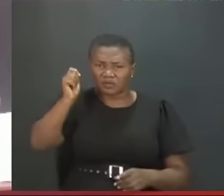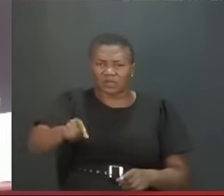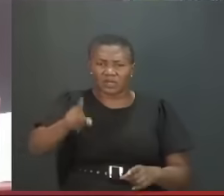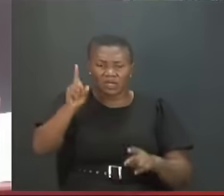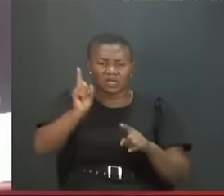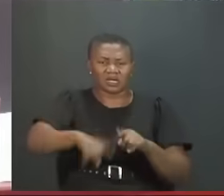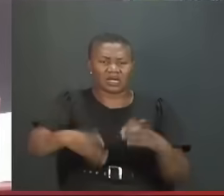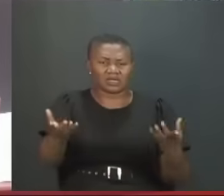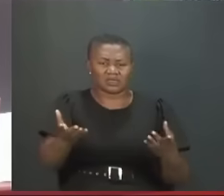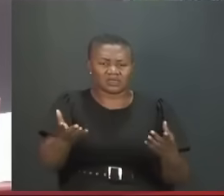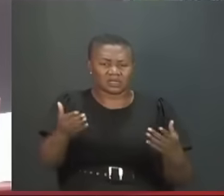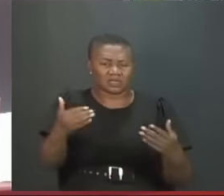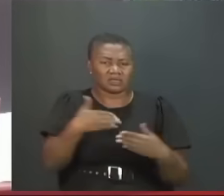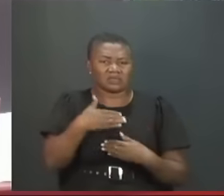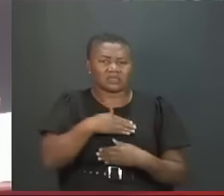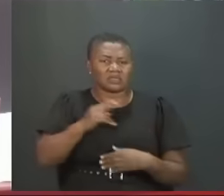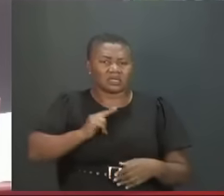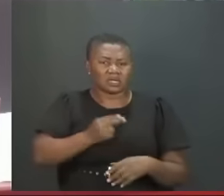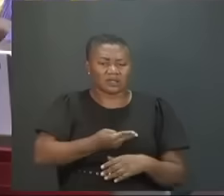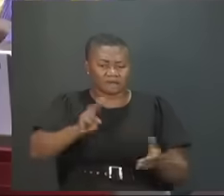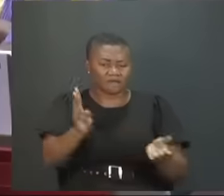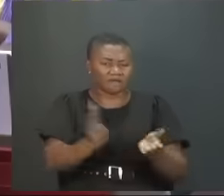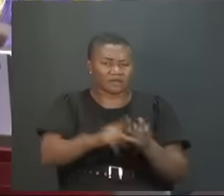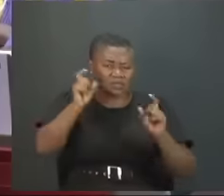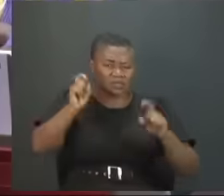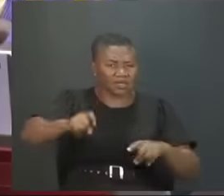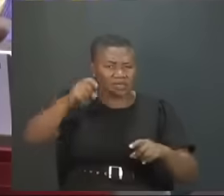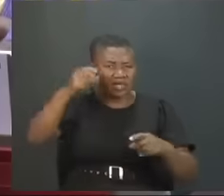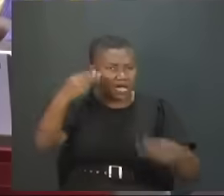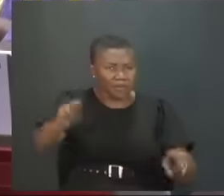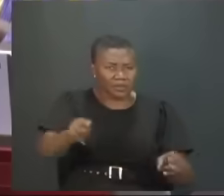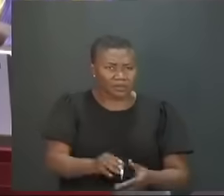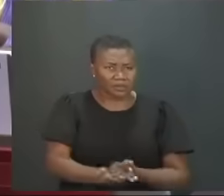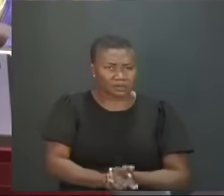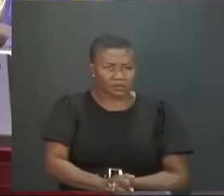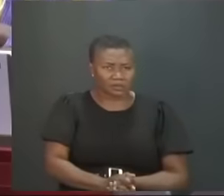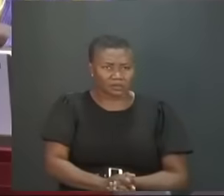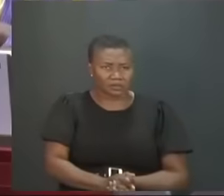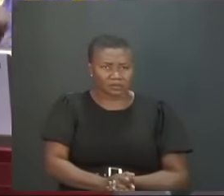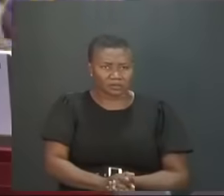happen with all his might. We are not dealing with might.